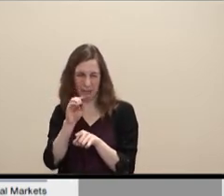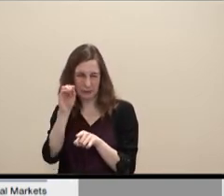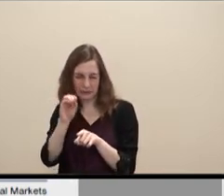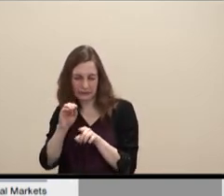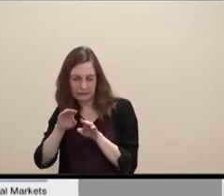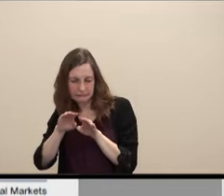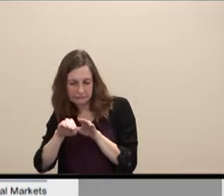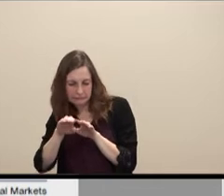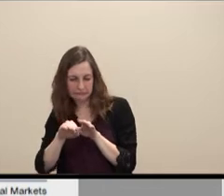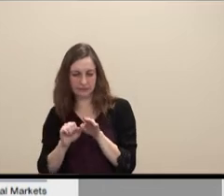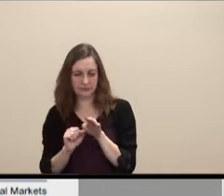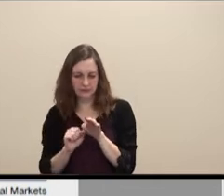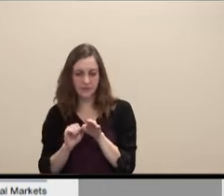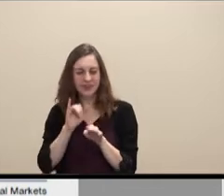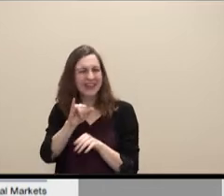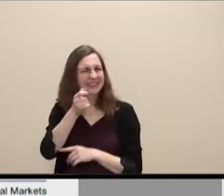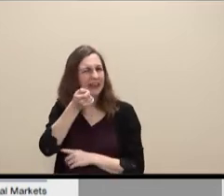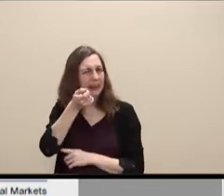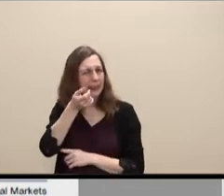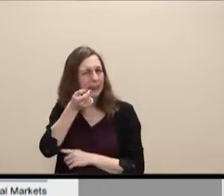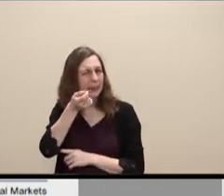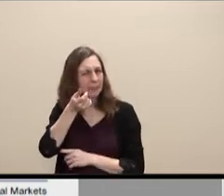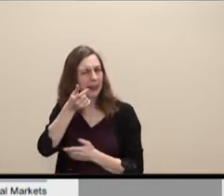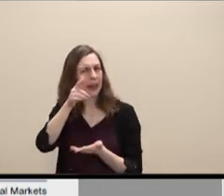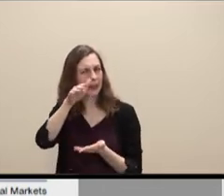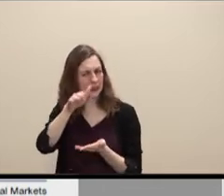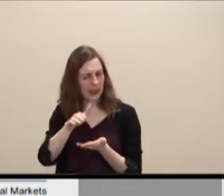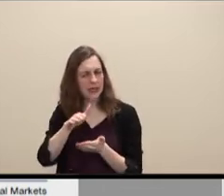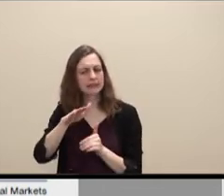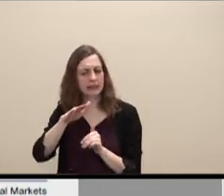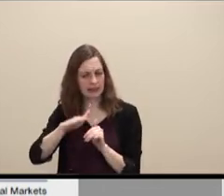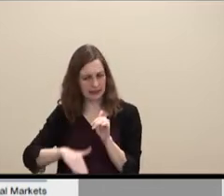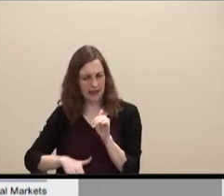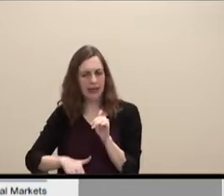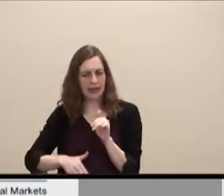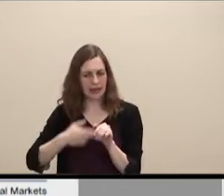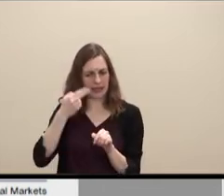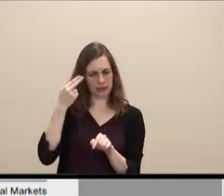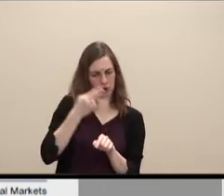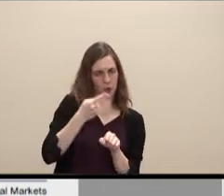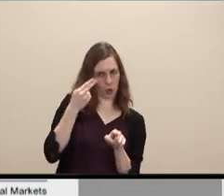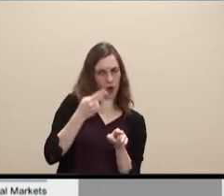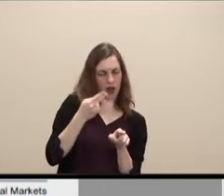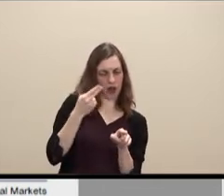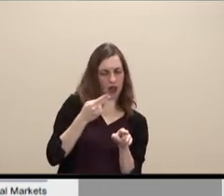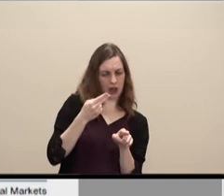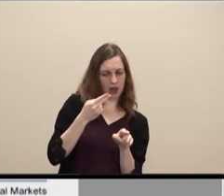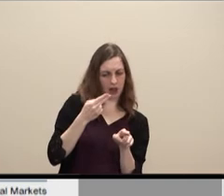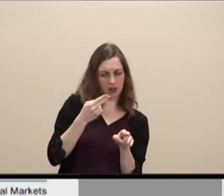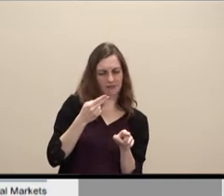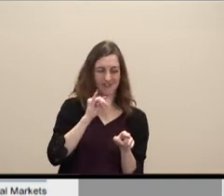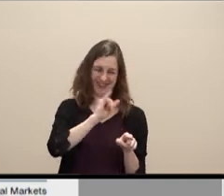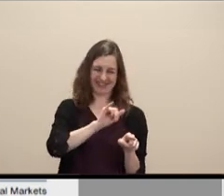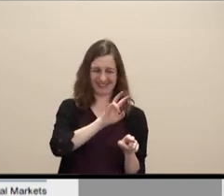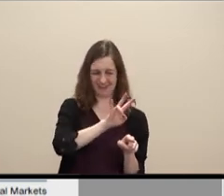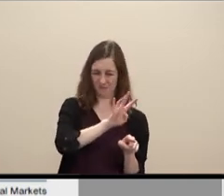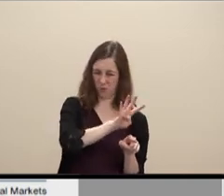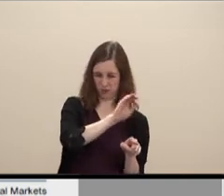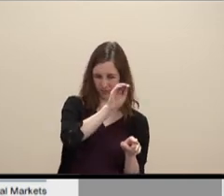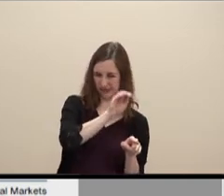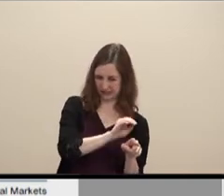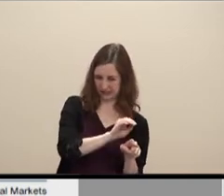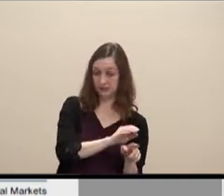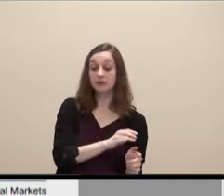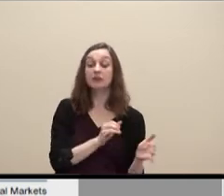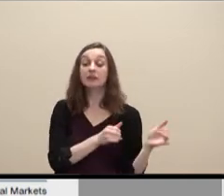61%. You'll know that's a little bit lower than the historical cycle, which is historically about 74%. The same is